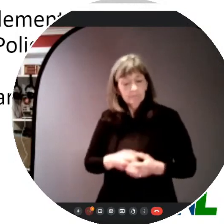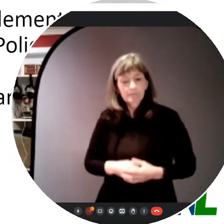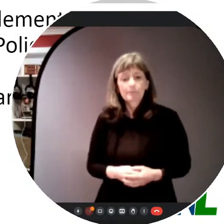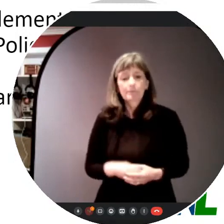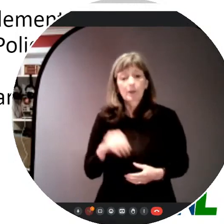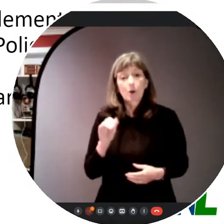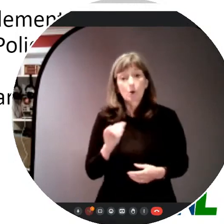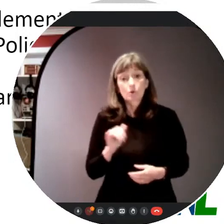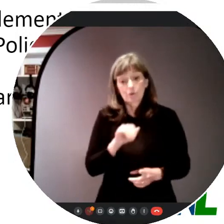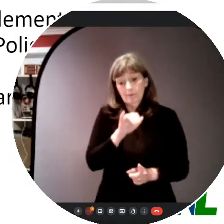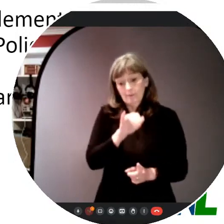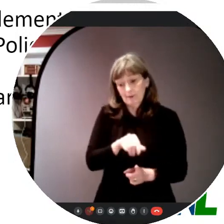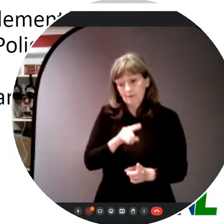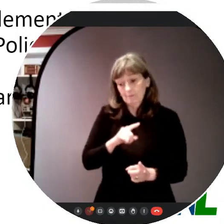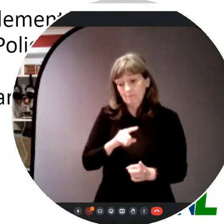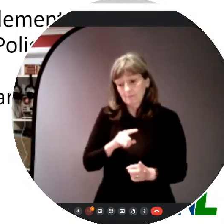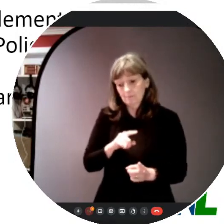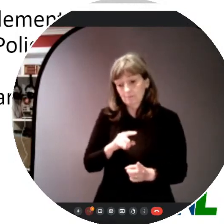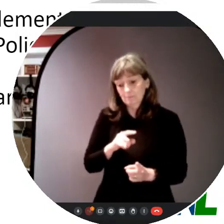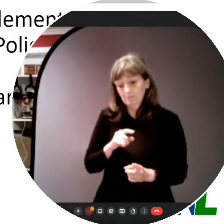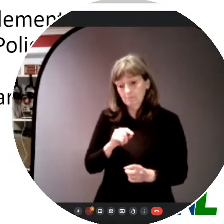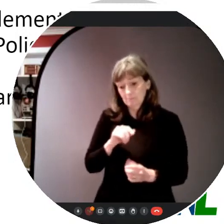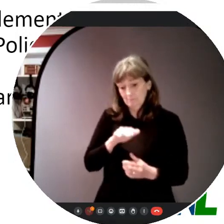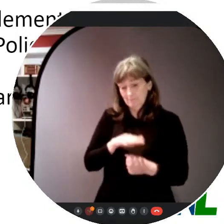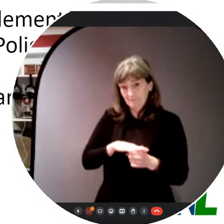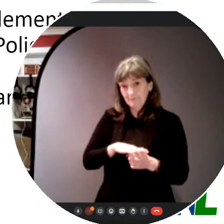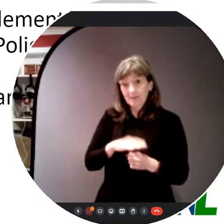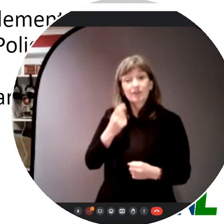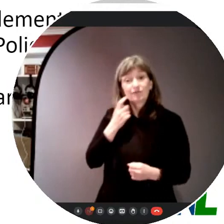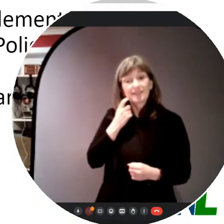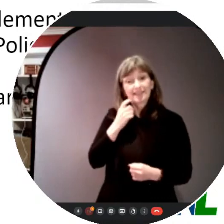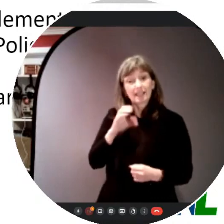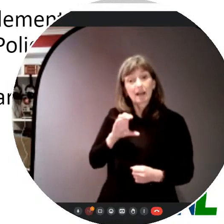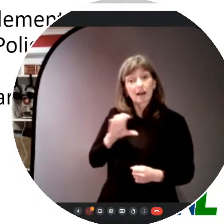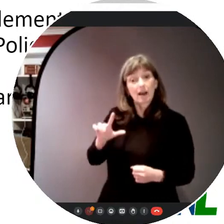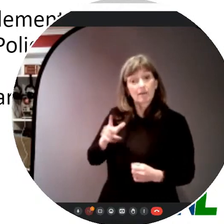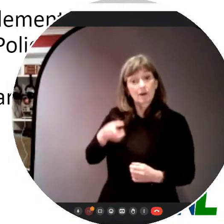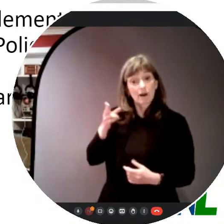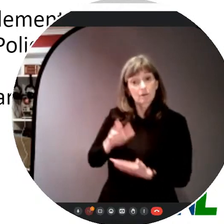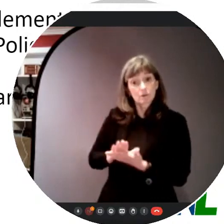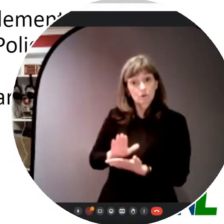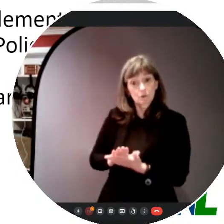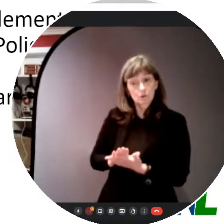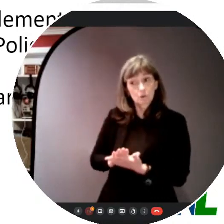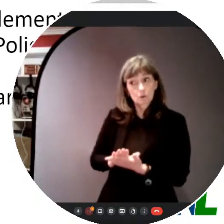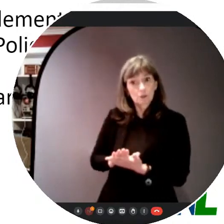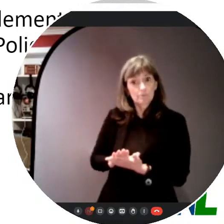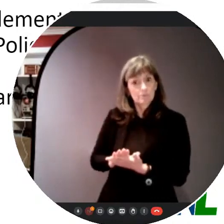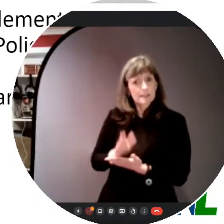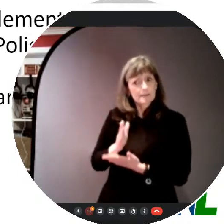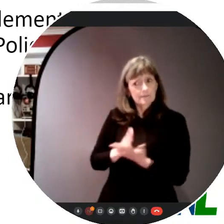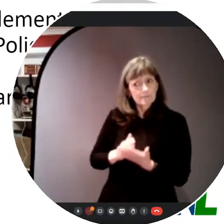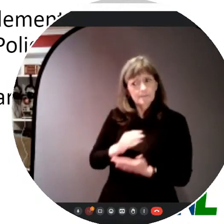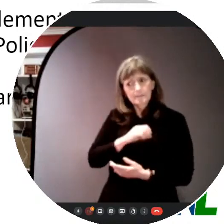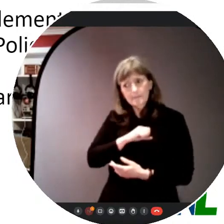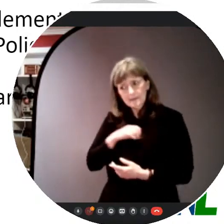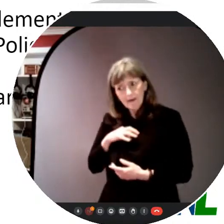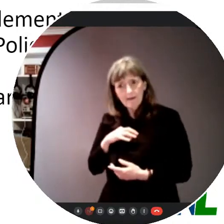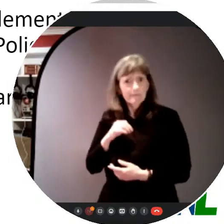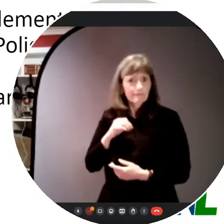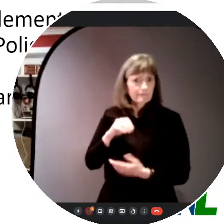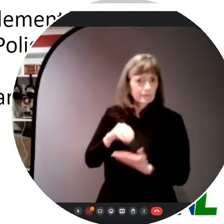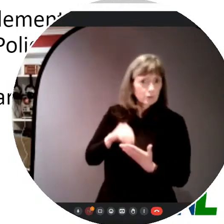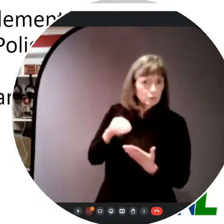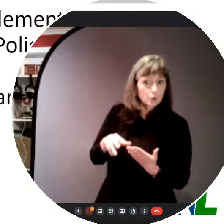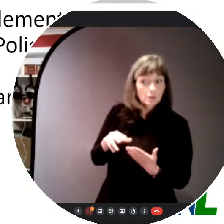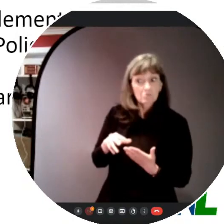under this recent. We had the Clarenville High School. Some faculty and a couple of students were invited